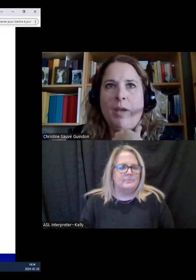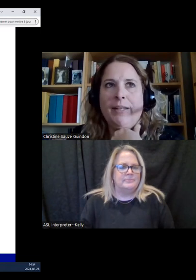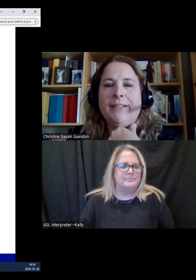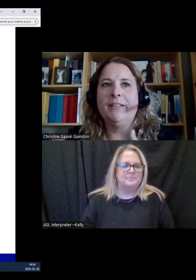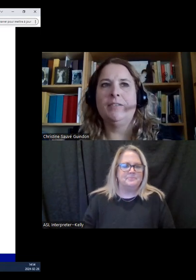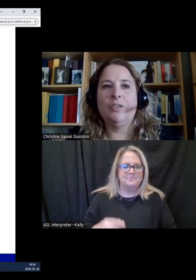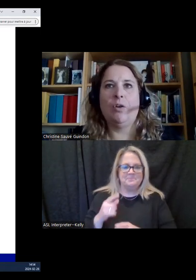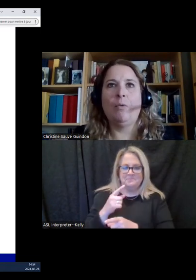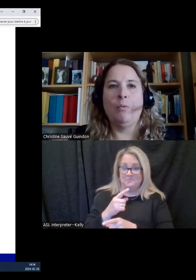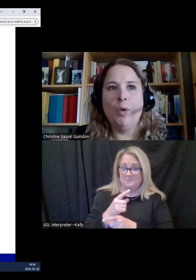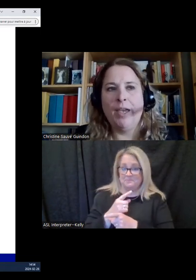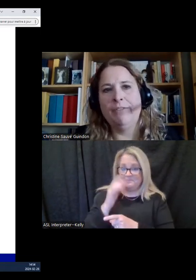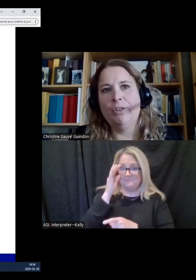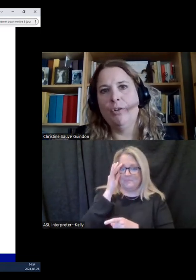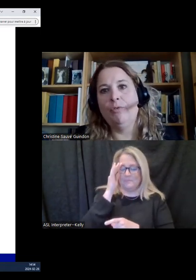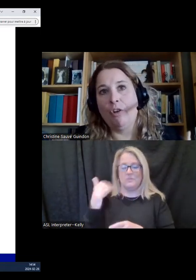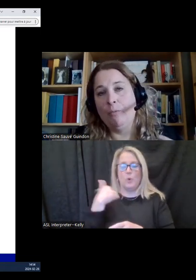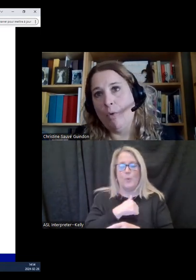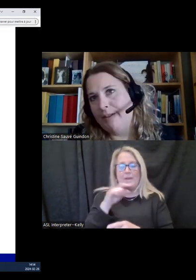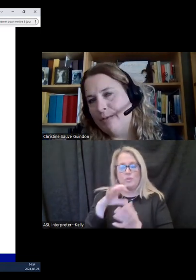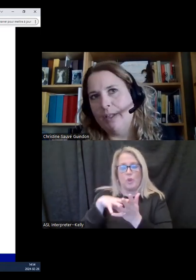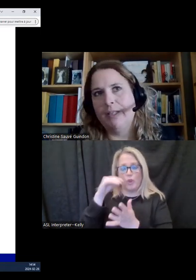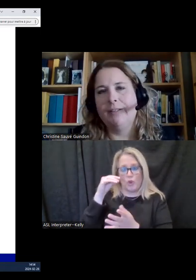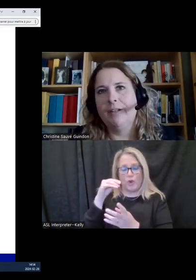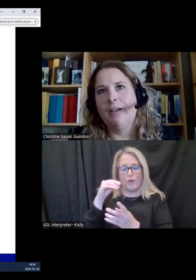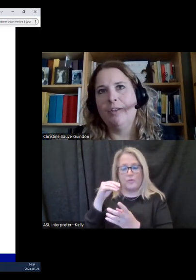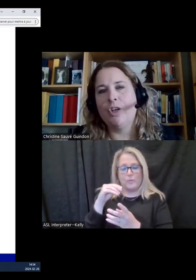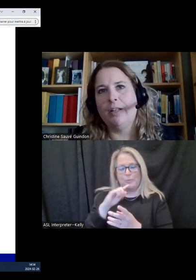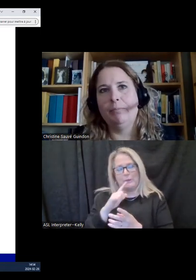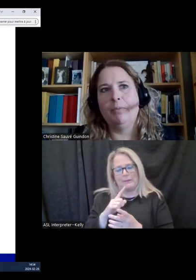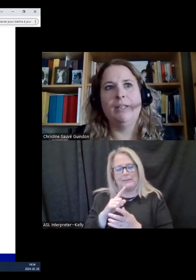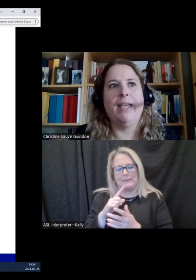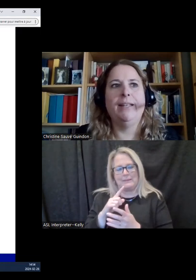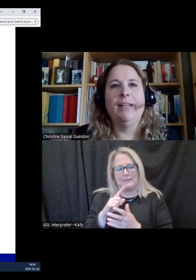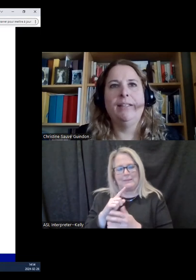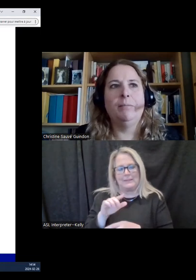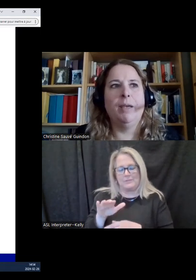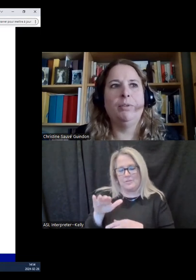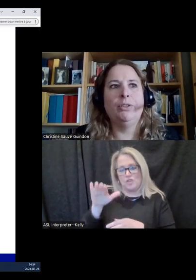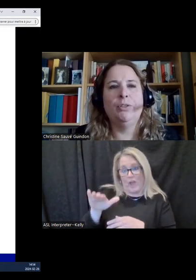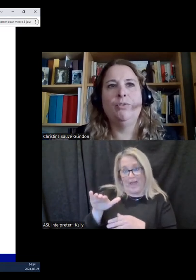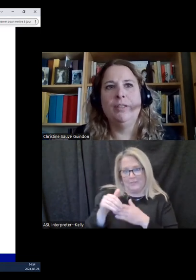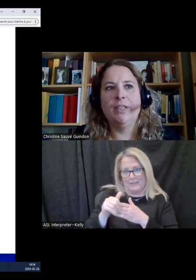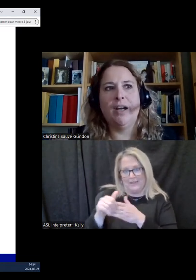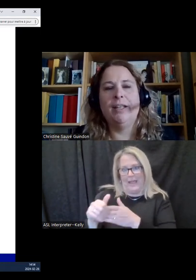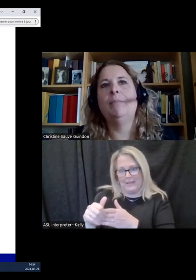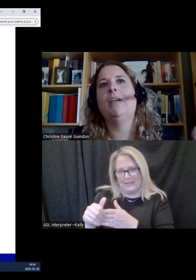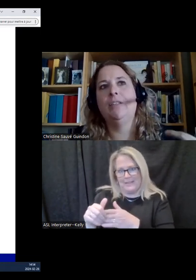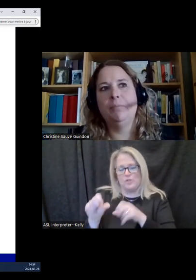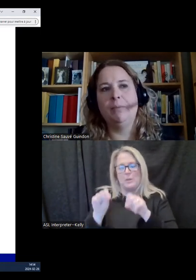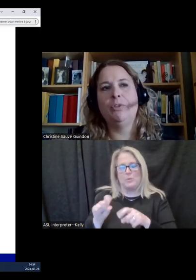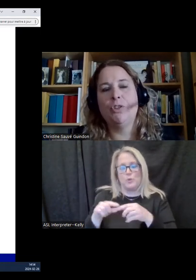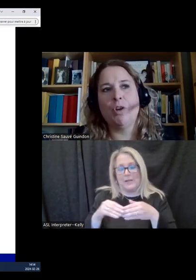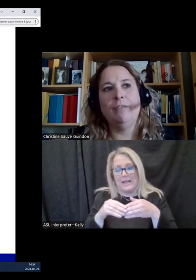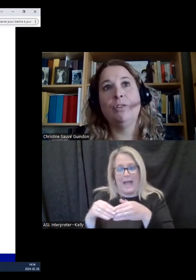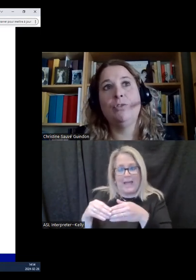Right? So we have to learn from what is really a child led to be able to do, to guide him and